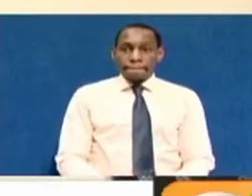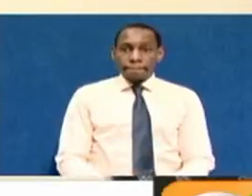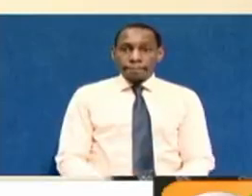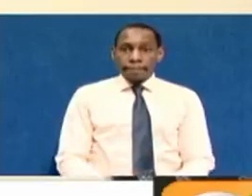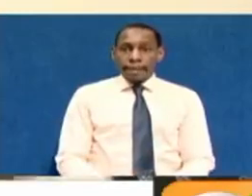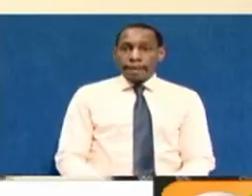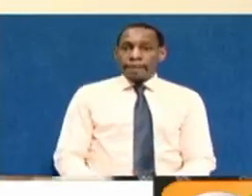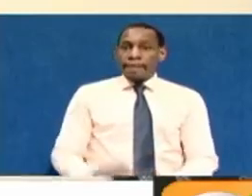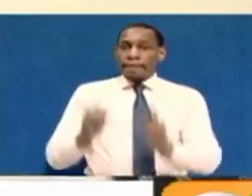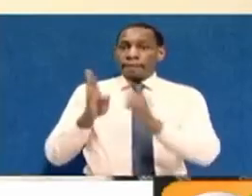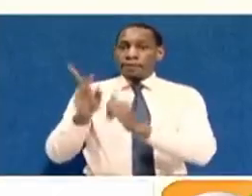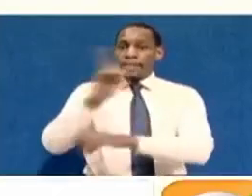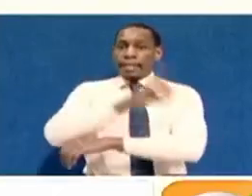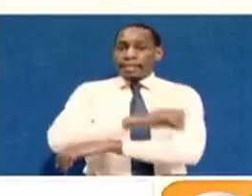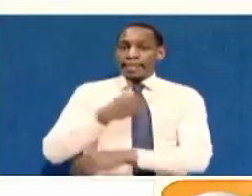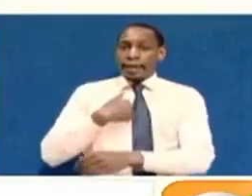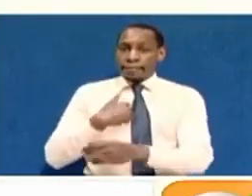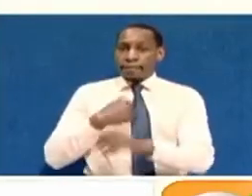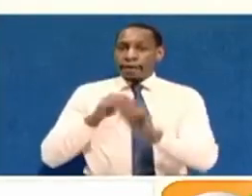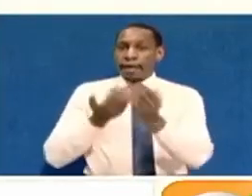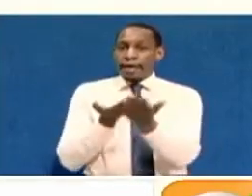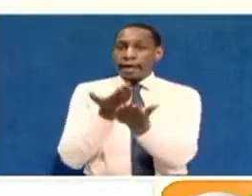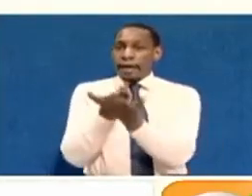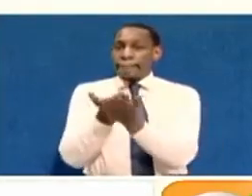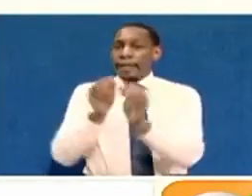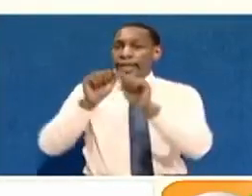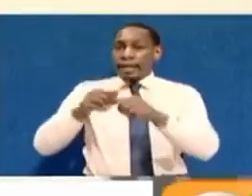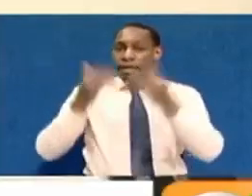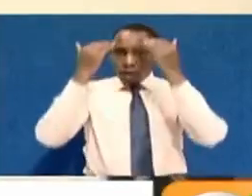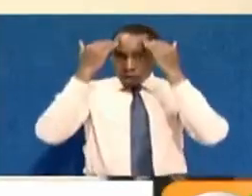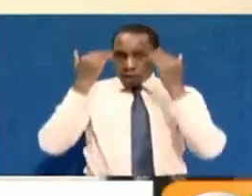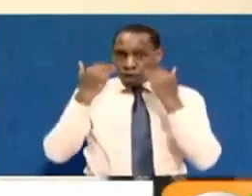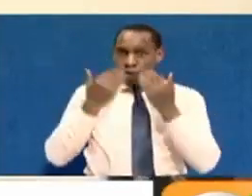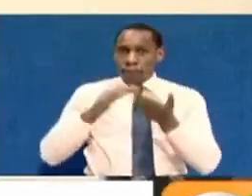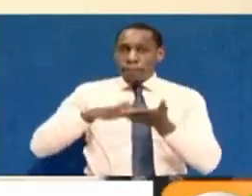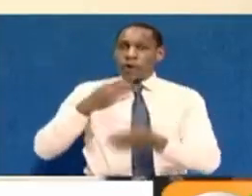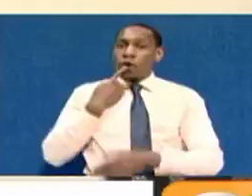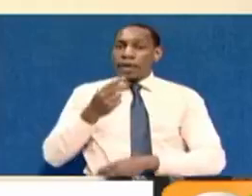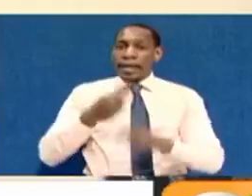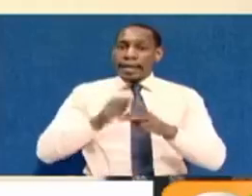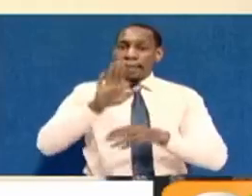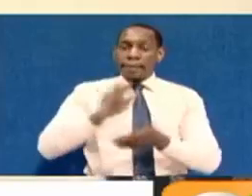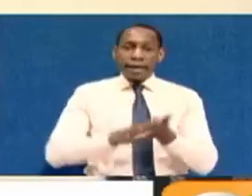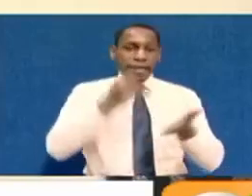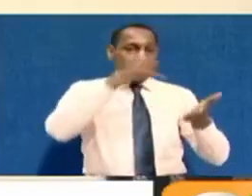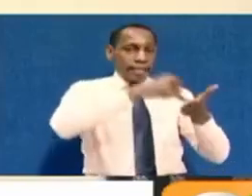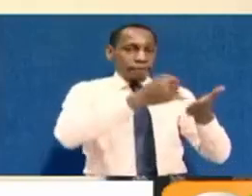You have 14 days right of appeal. This court further orders that your name be